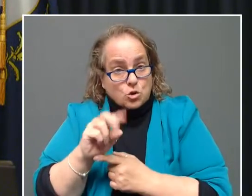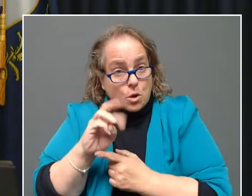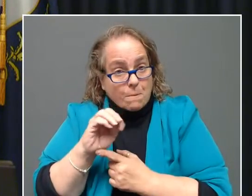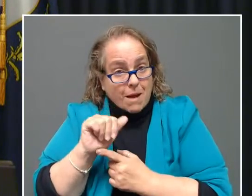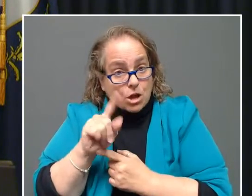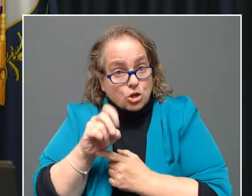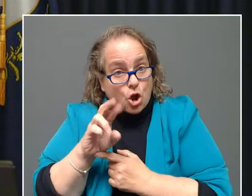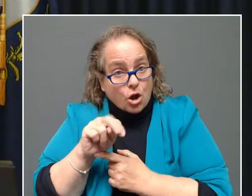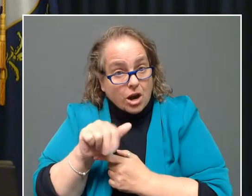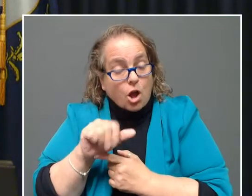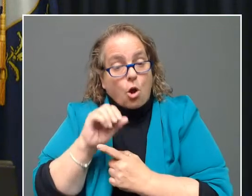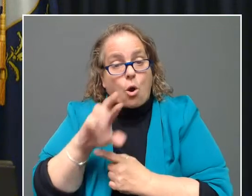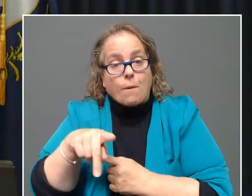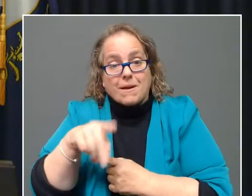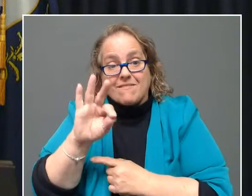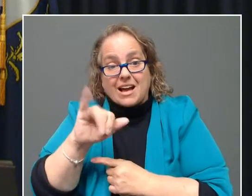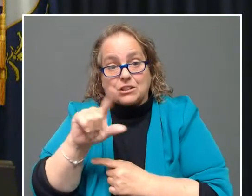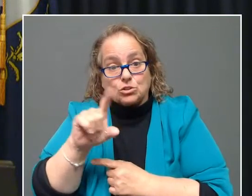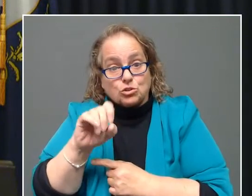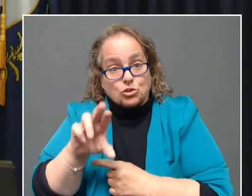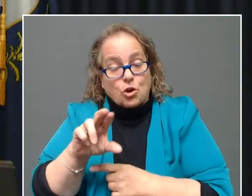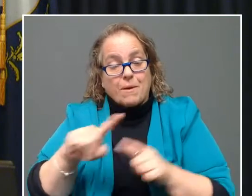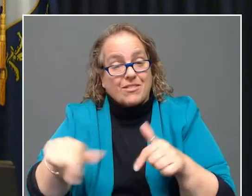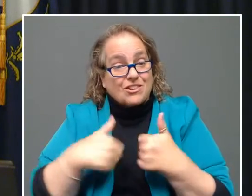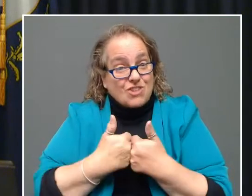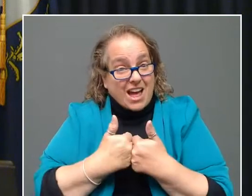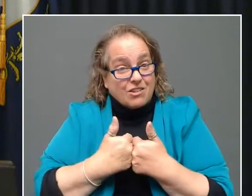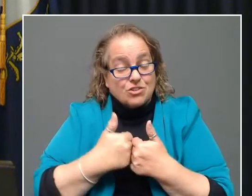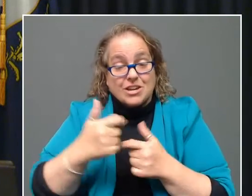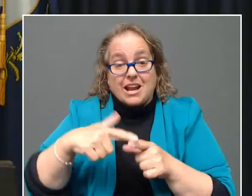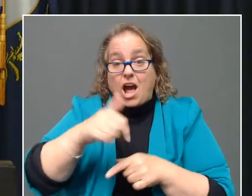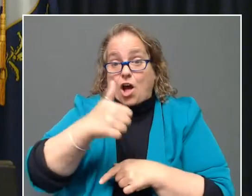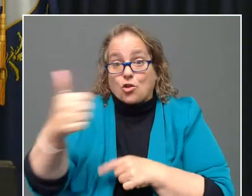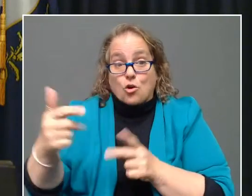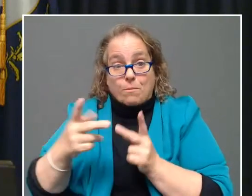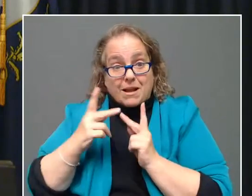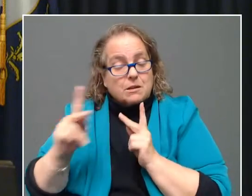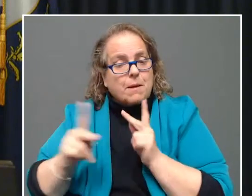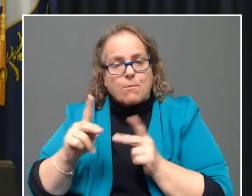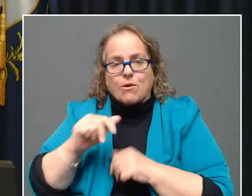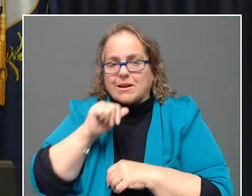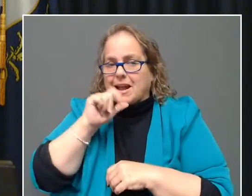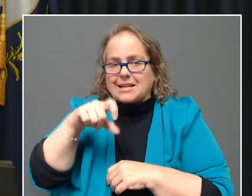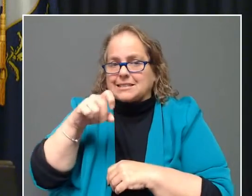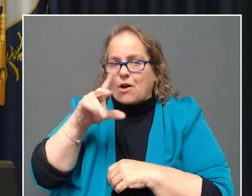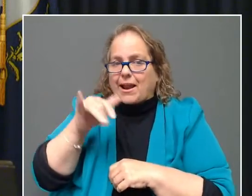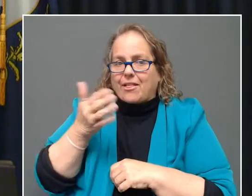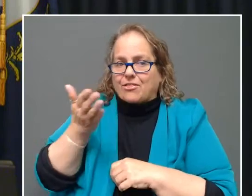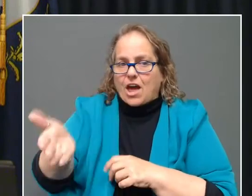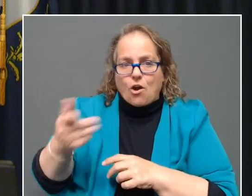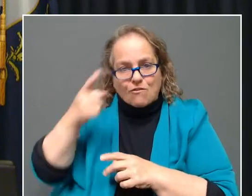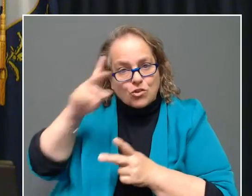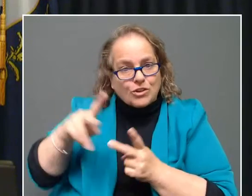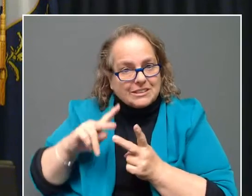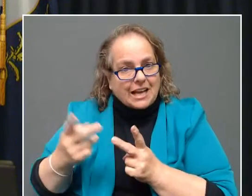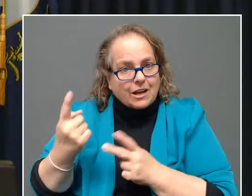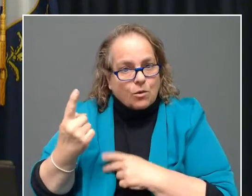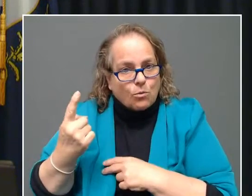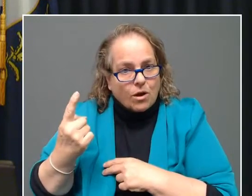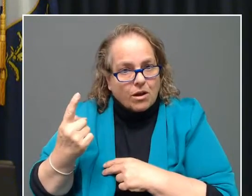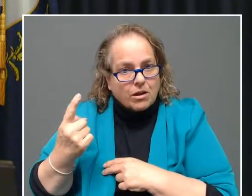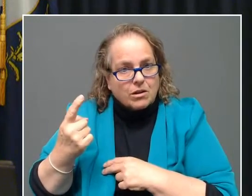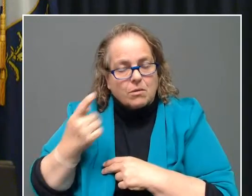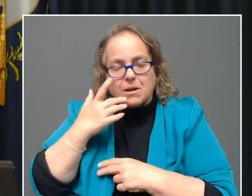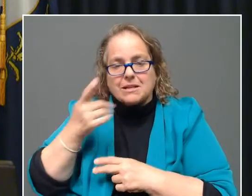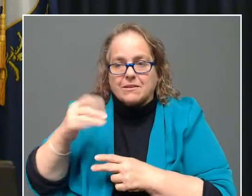The challenge is in other institutions, people aren't necessarily there, going in and out of different institutions